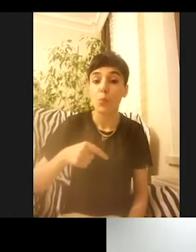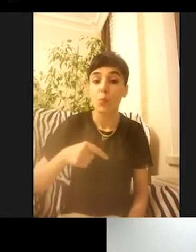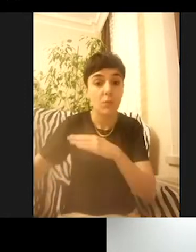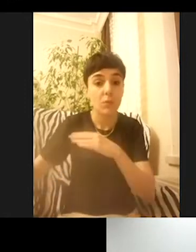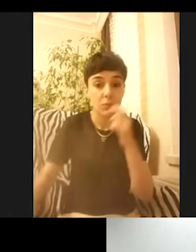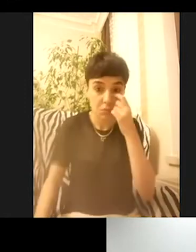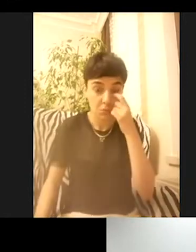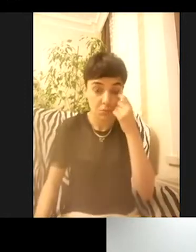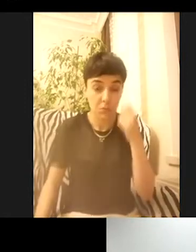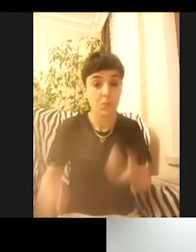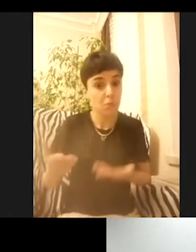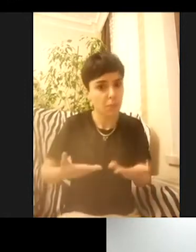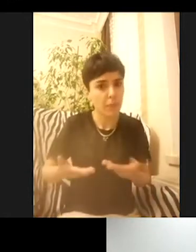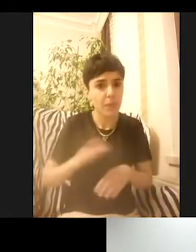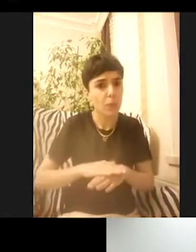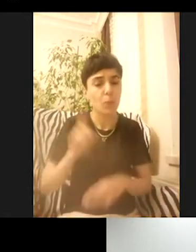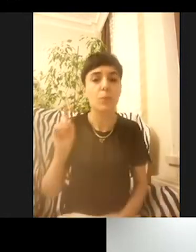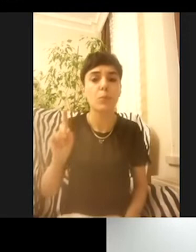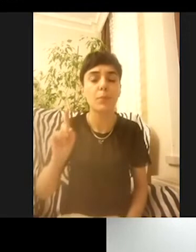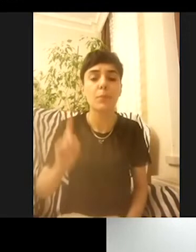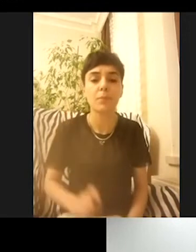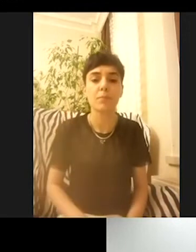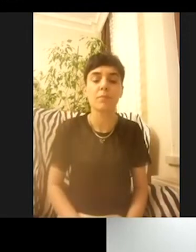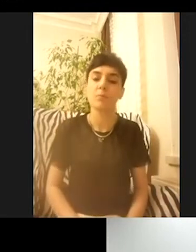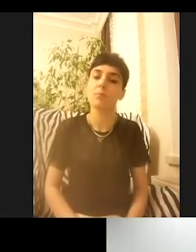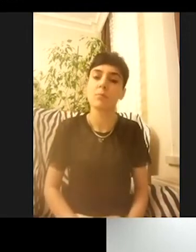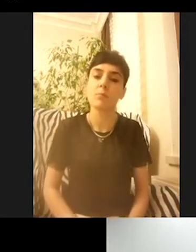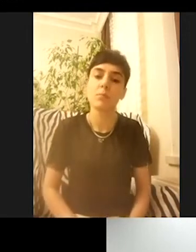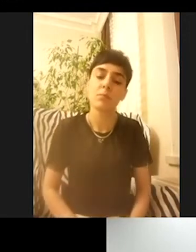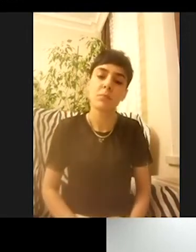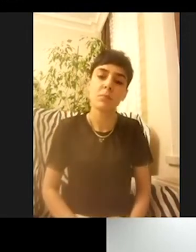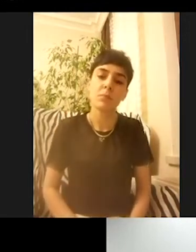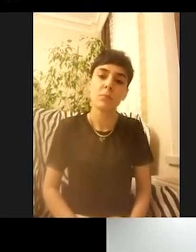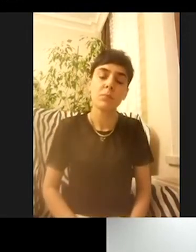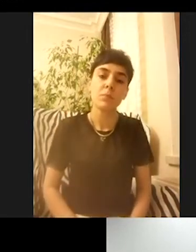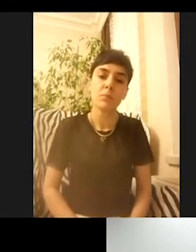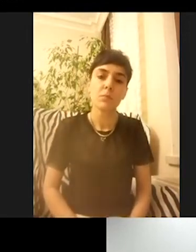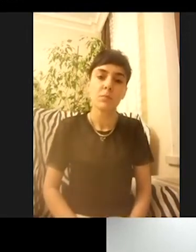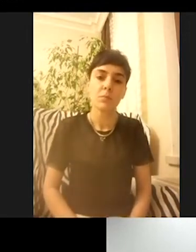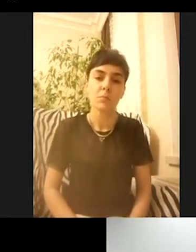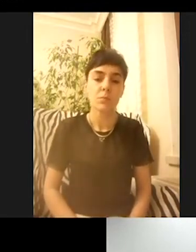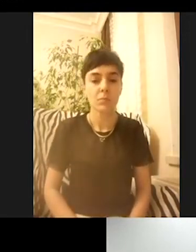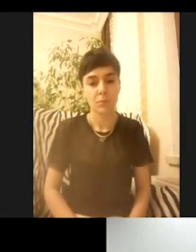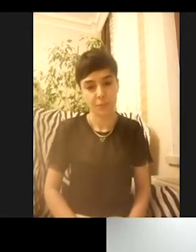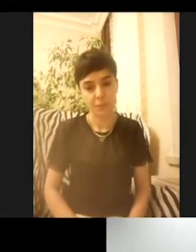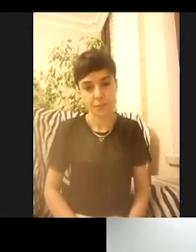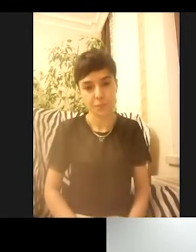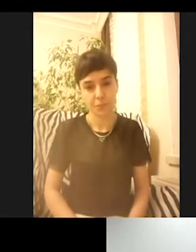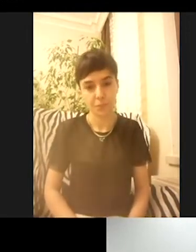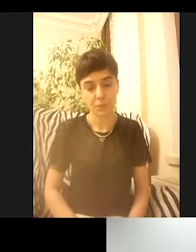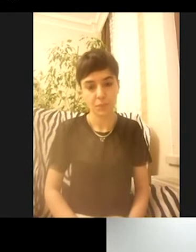be, to create queer as a regulatory body, to create queer as a biopolitical project.